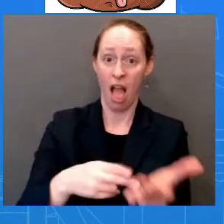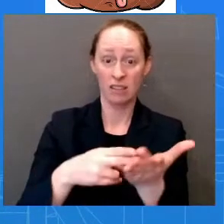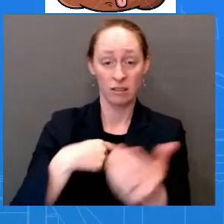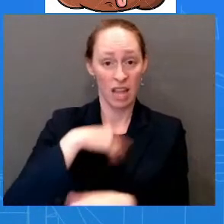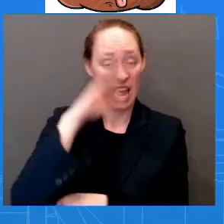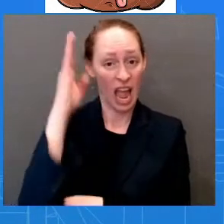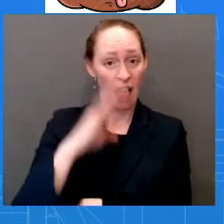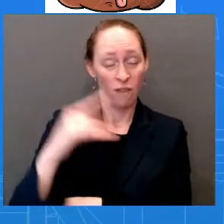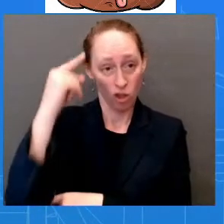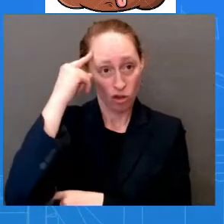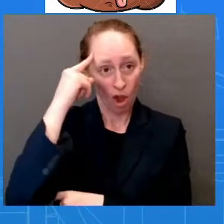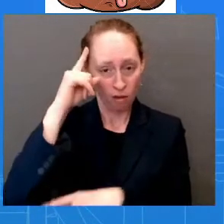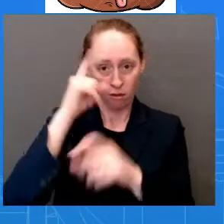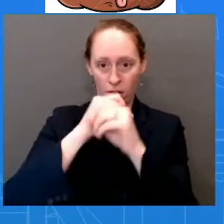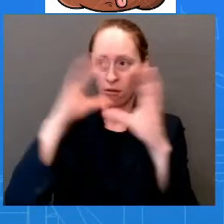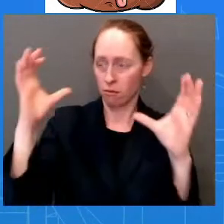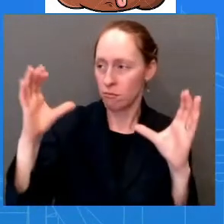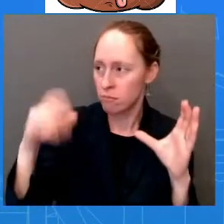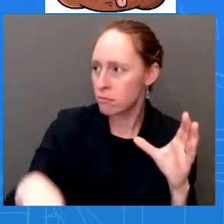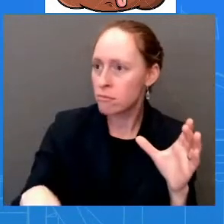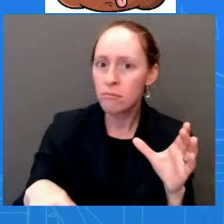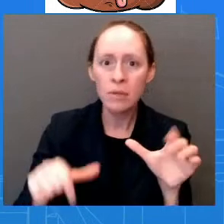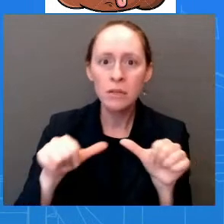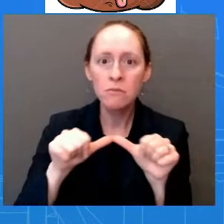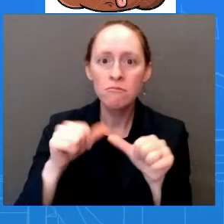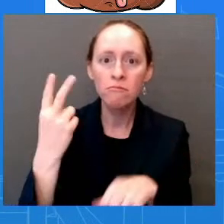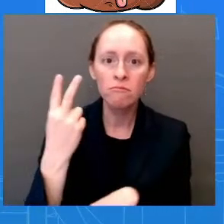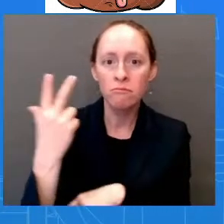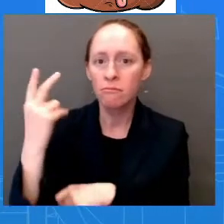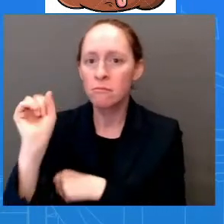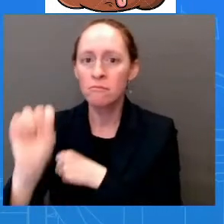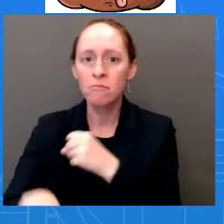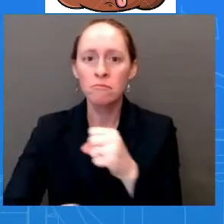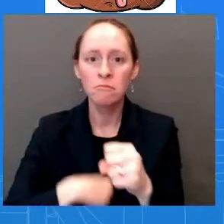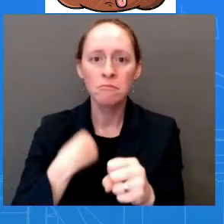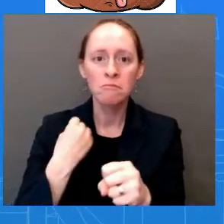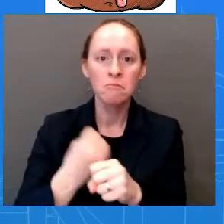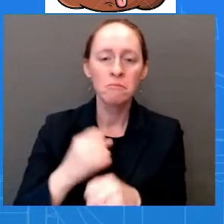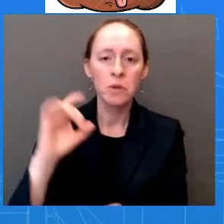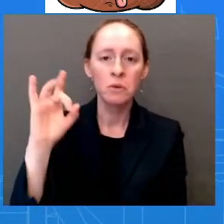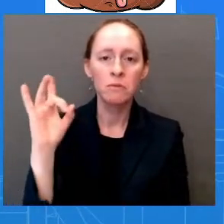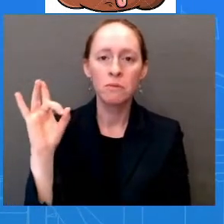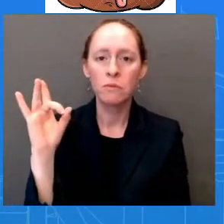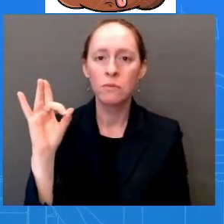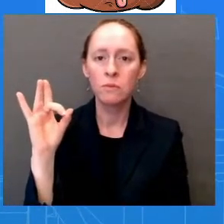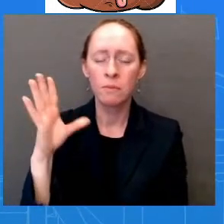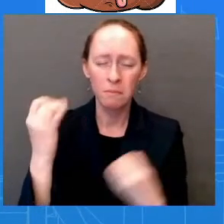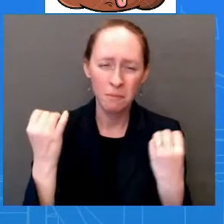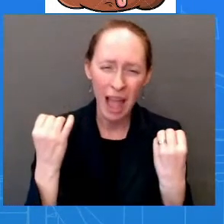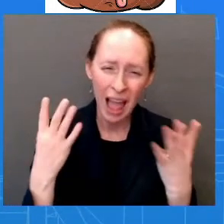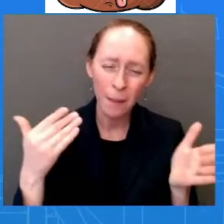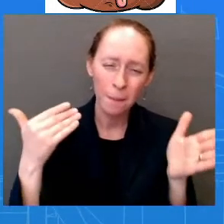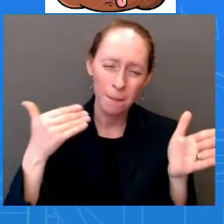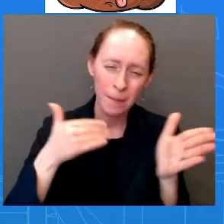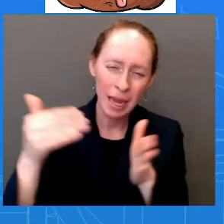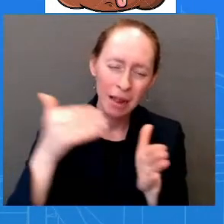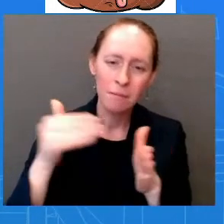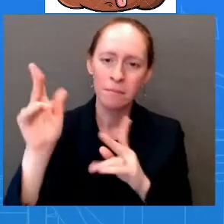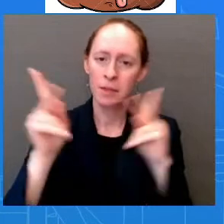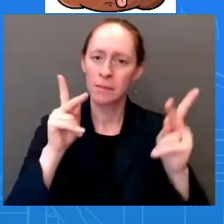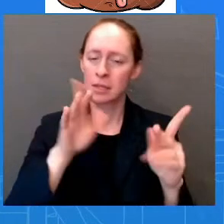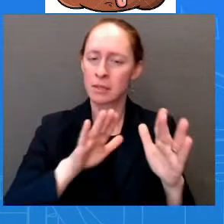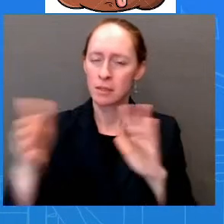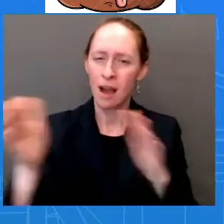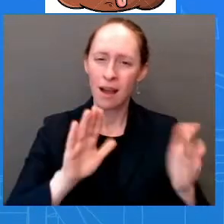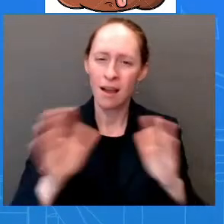Americans losing their lives. The thing that was most disturbing is something I referred to an answer to one of